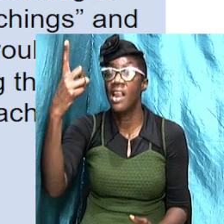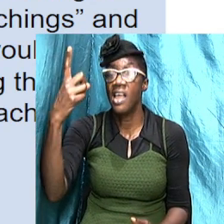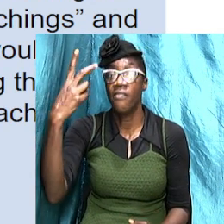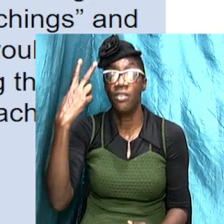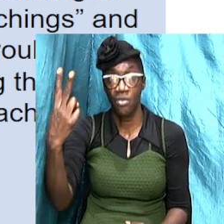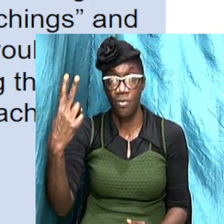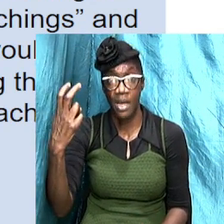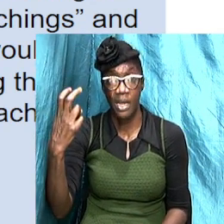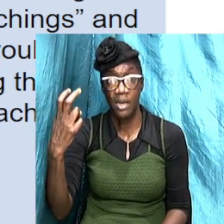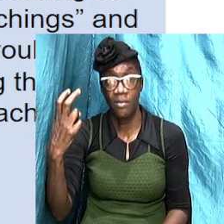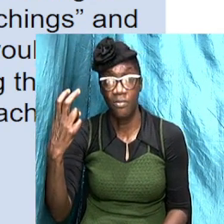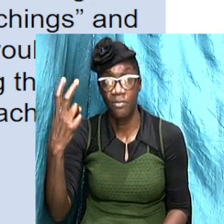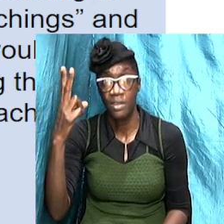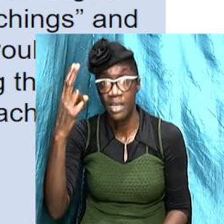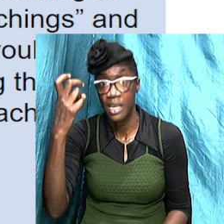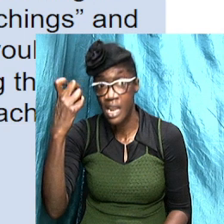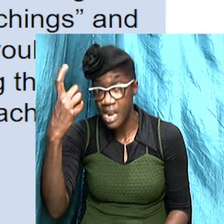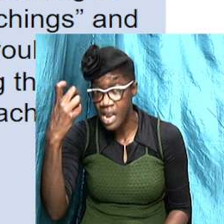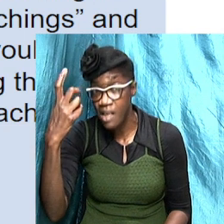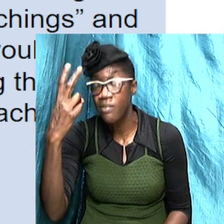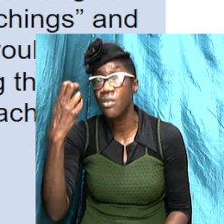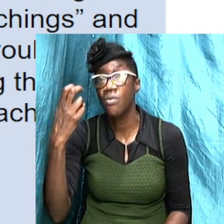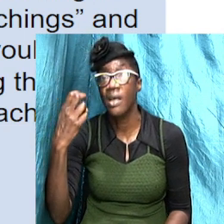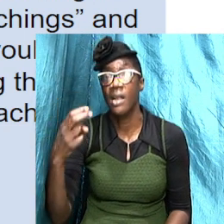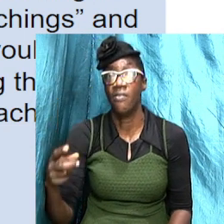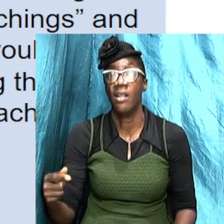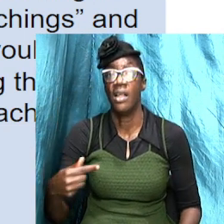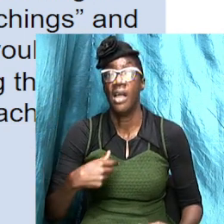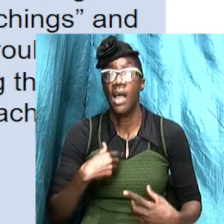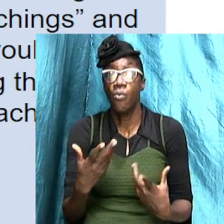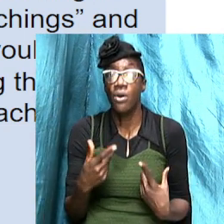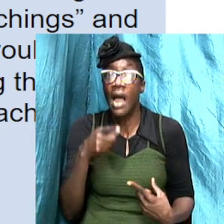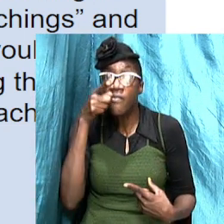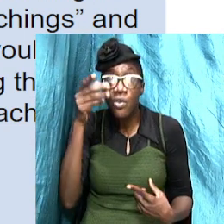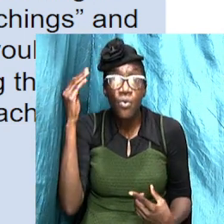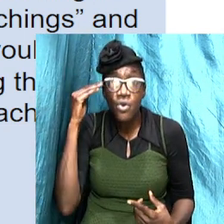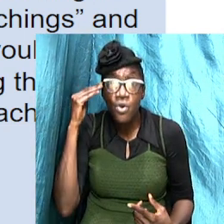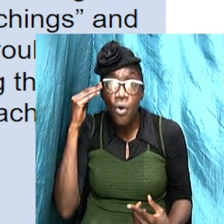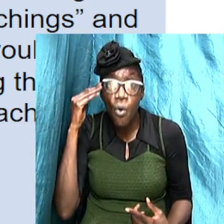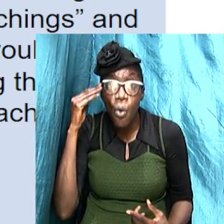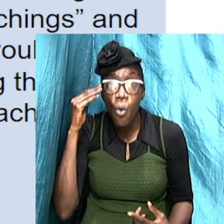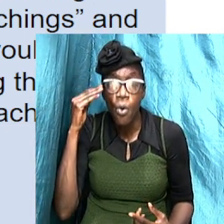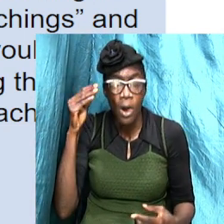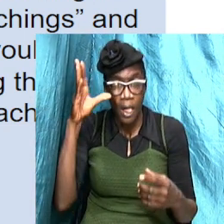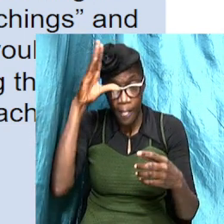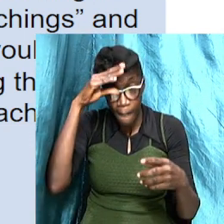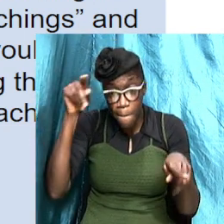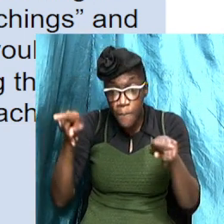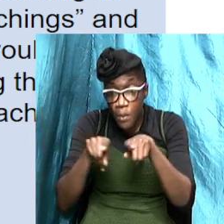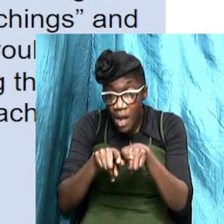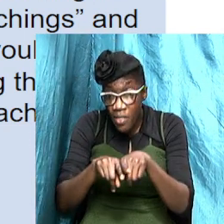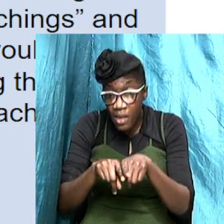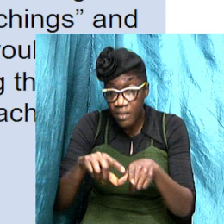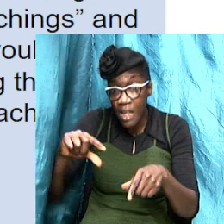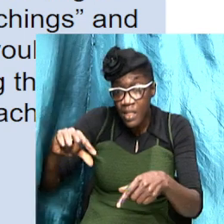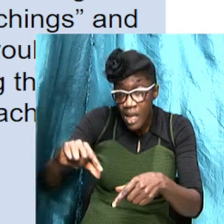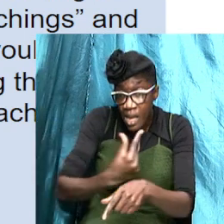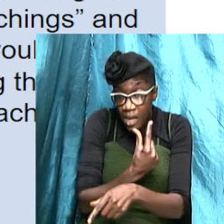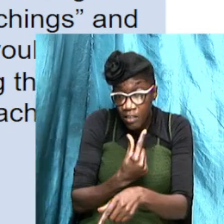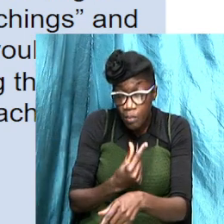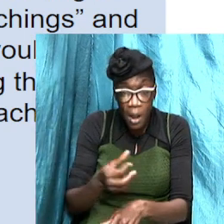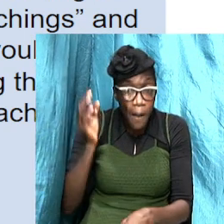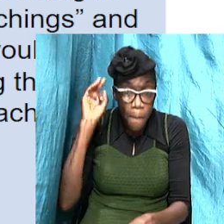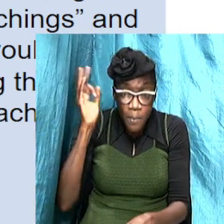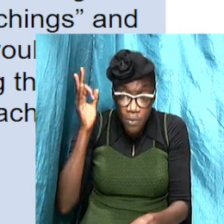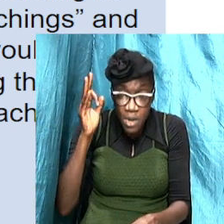have you know brothers that the gospel that was preached by me is not man's gospel